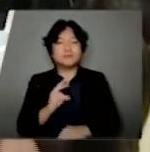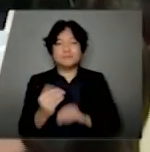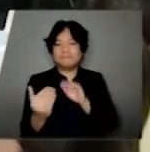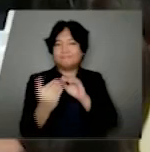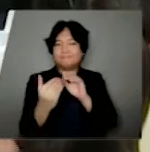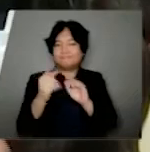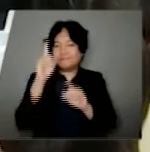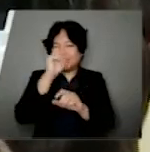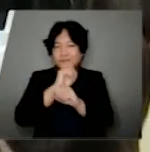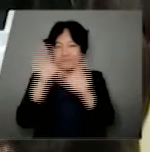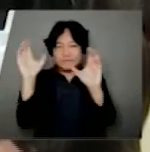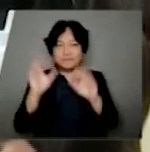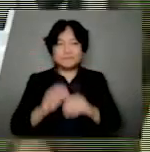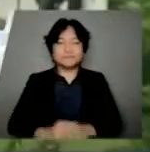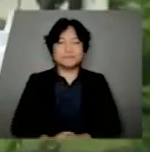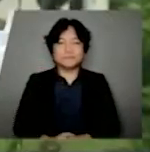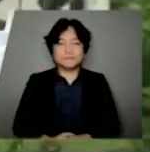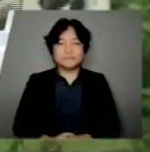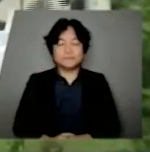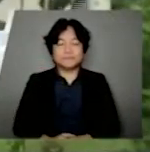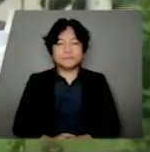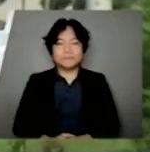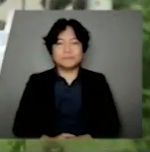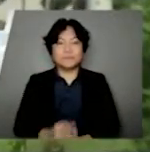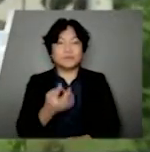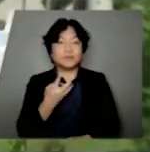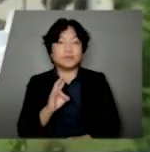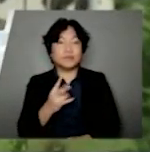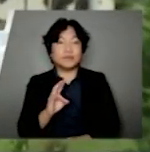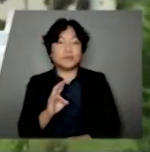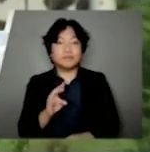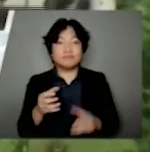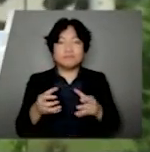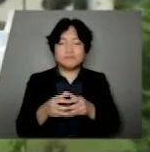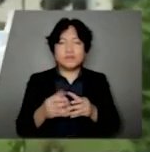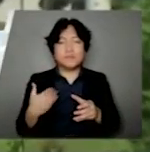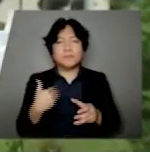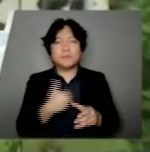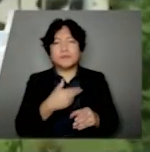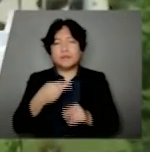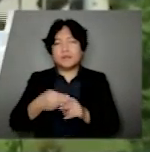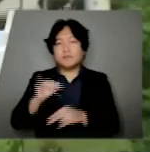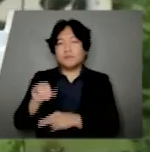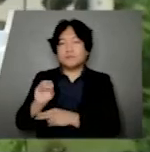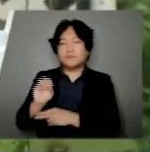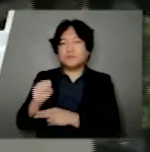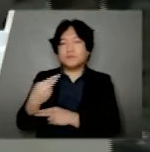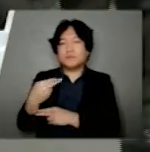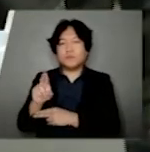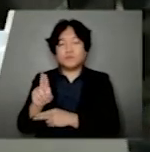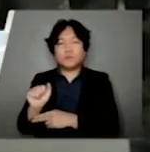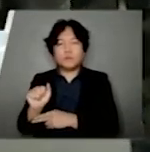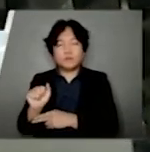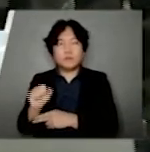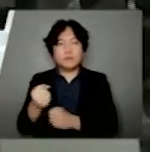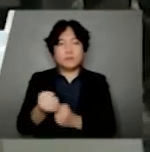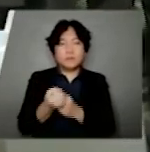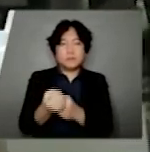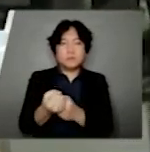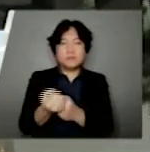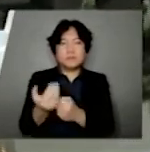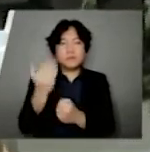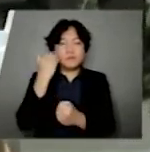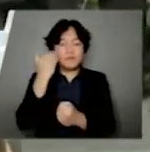Sa kanyang speech, binigyang halaga ng 17 member na si Joshua ang companionship at supportive community sa pag-abot ng mga